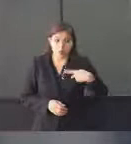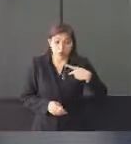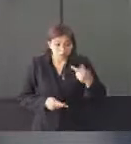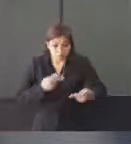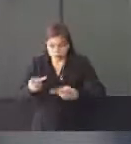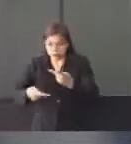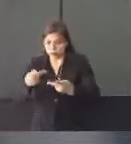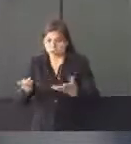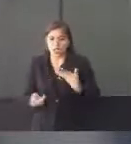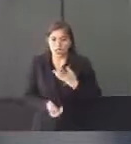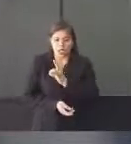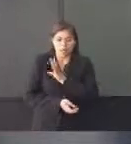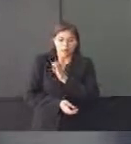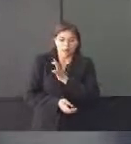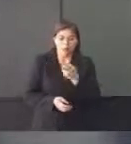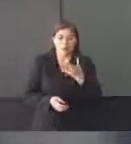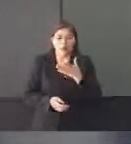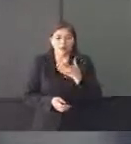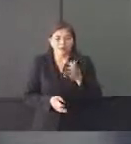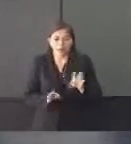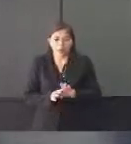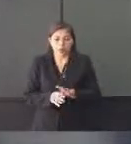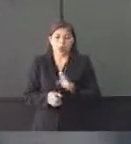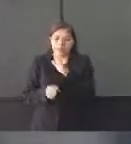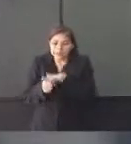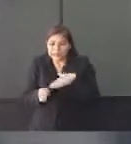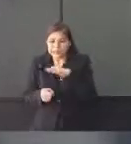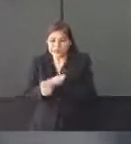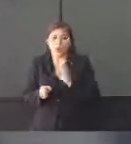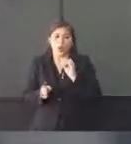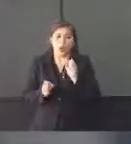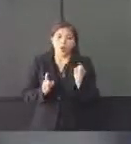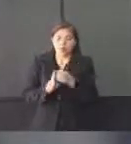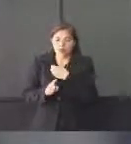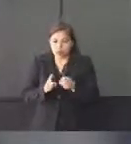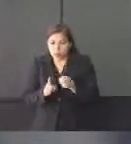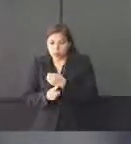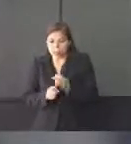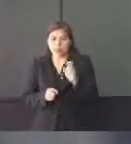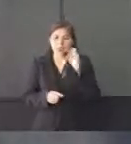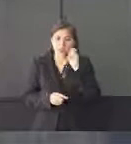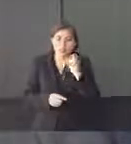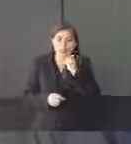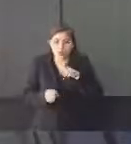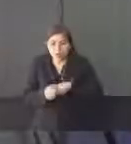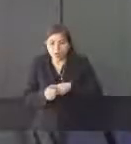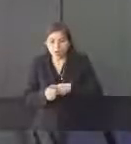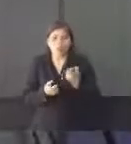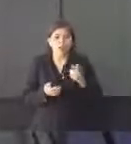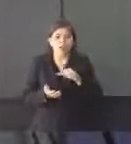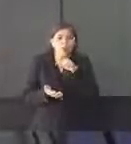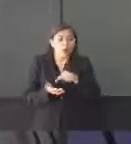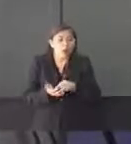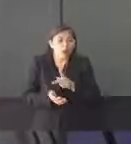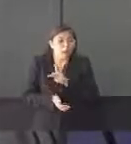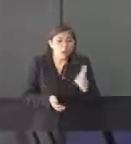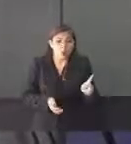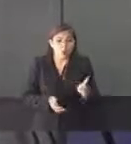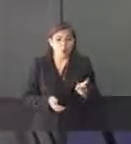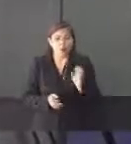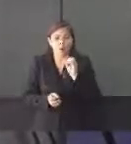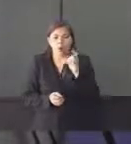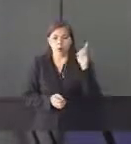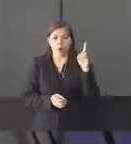surveyed women in the city are afraid to be sexually harassed and to suffer other sexual violence forms when they are in